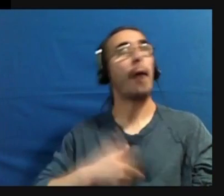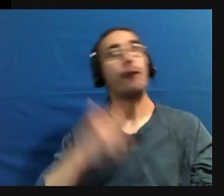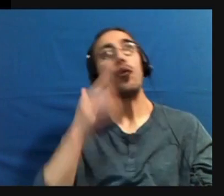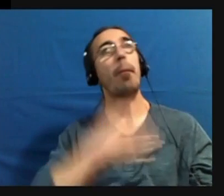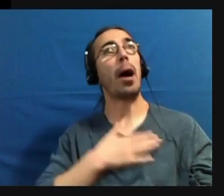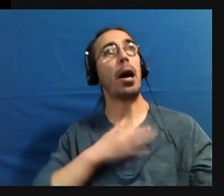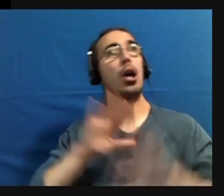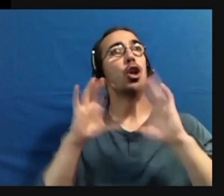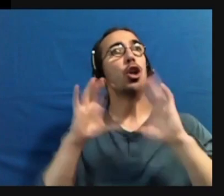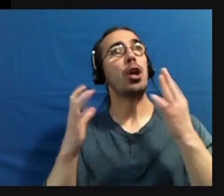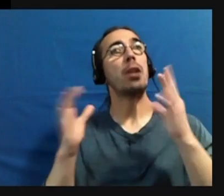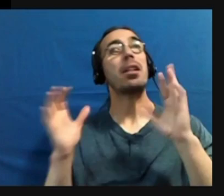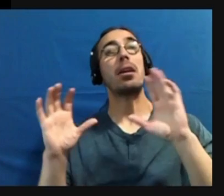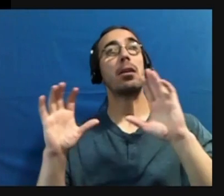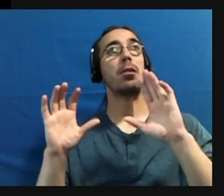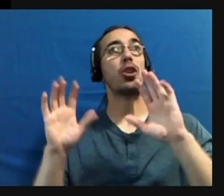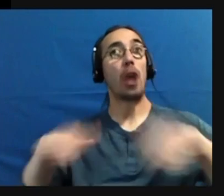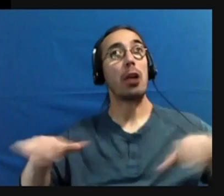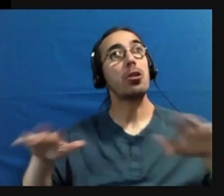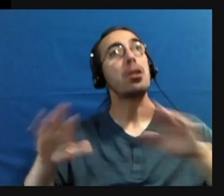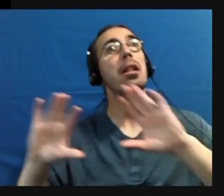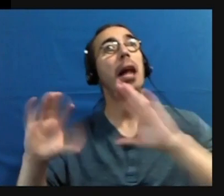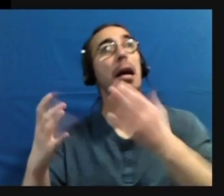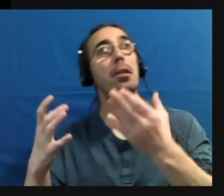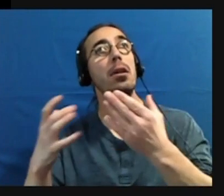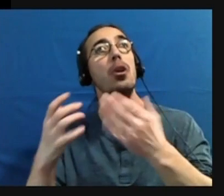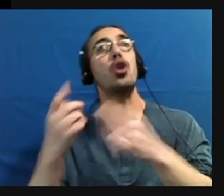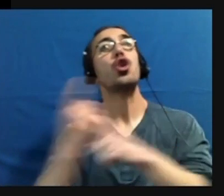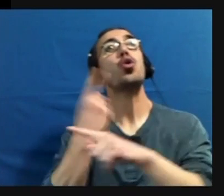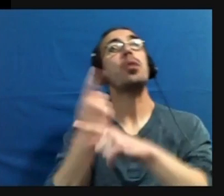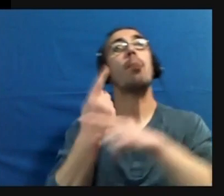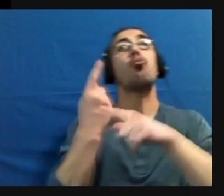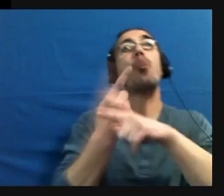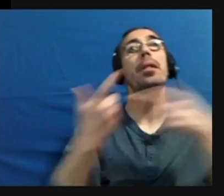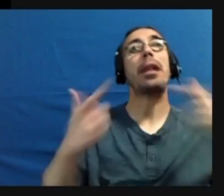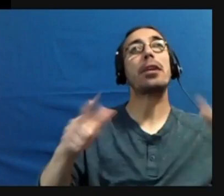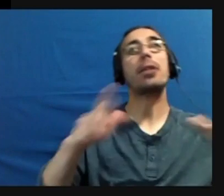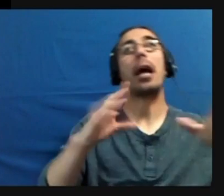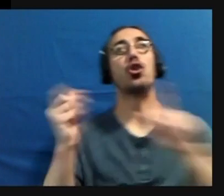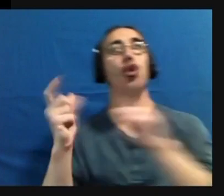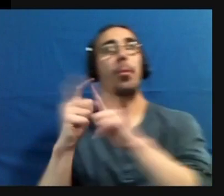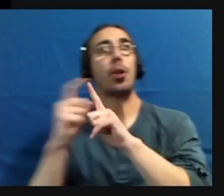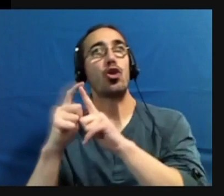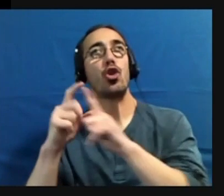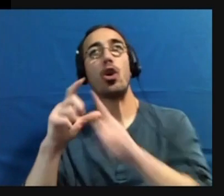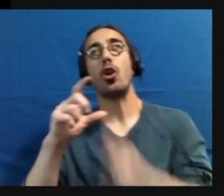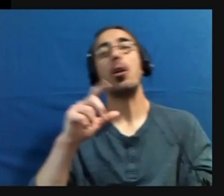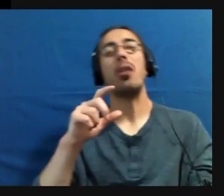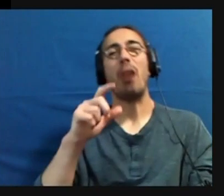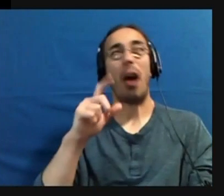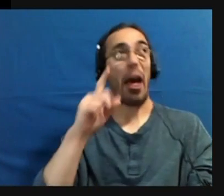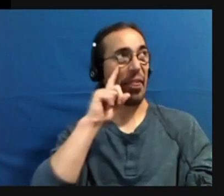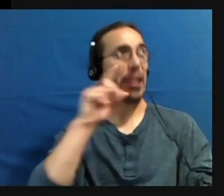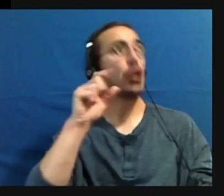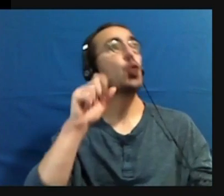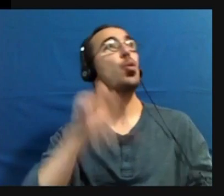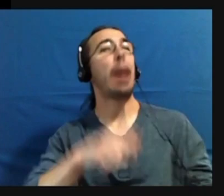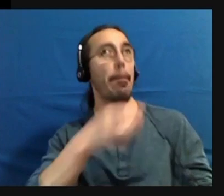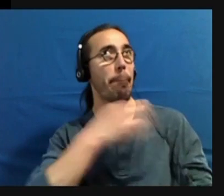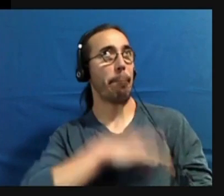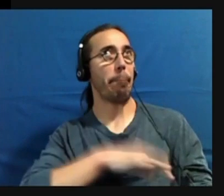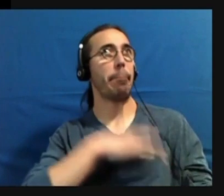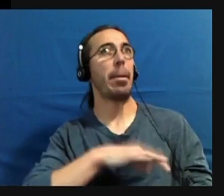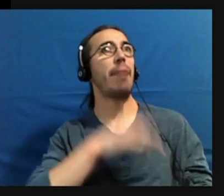classes, teacher, and coaches using appropriate language and terminology throughout? I think that this is a really useful thing to do, yes.